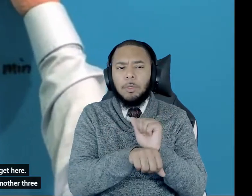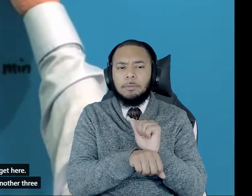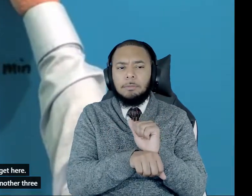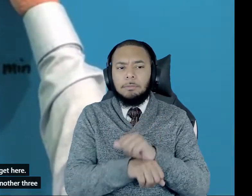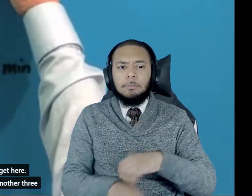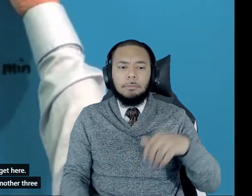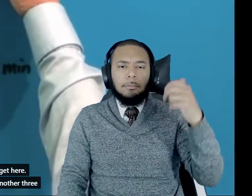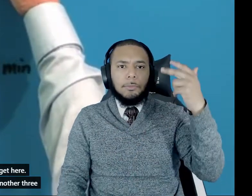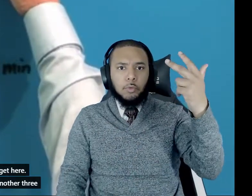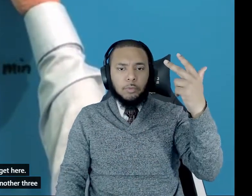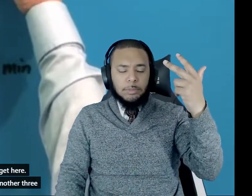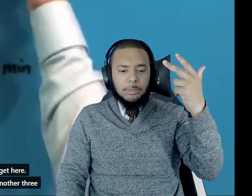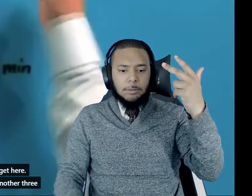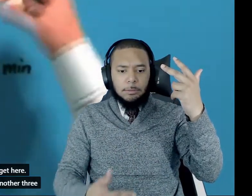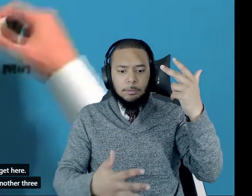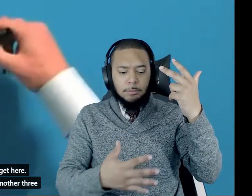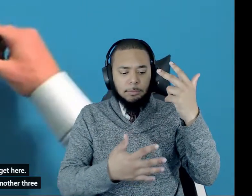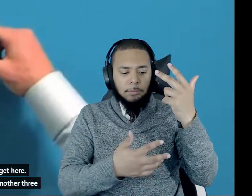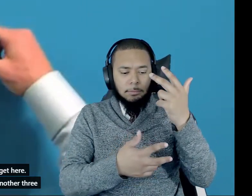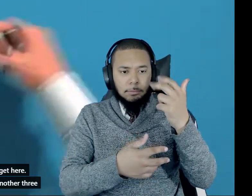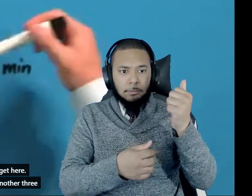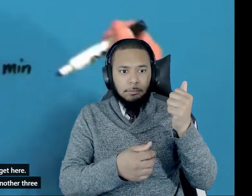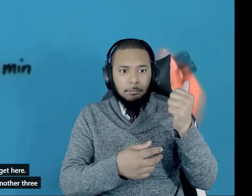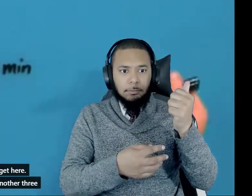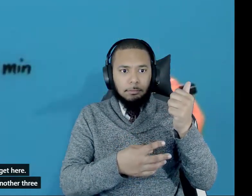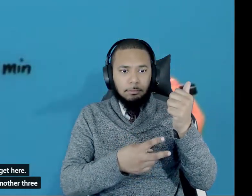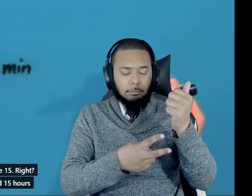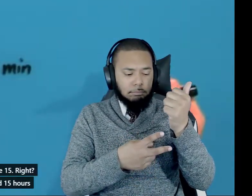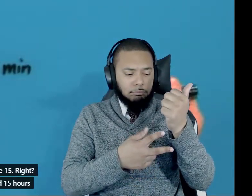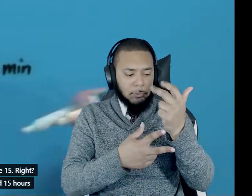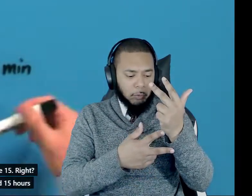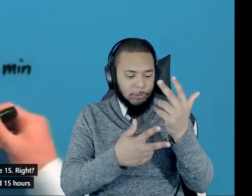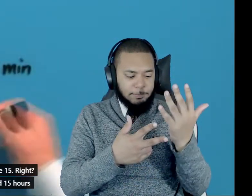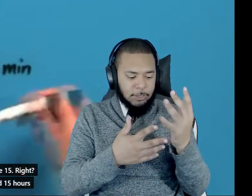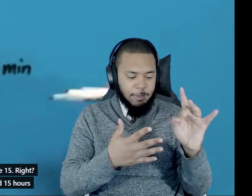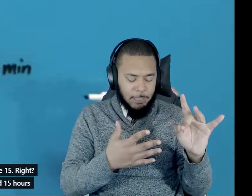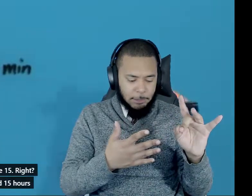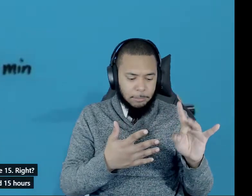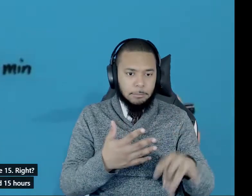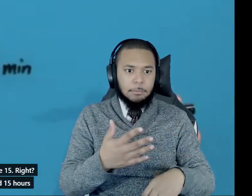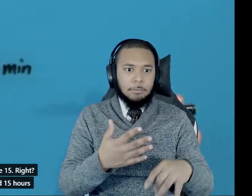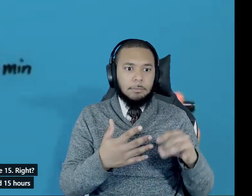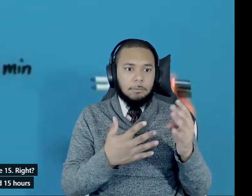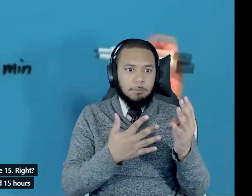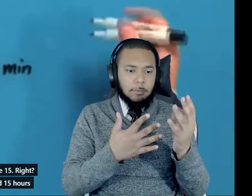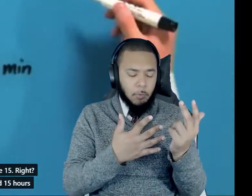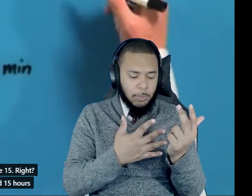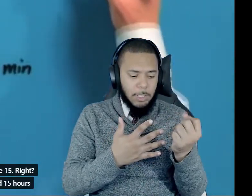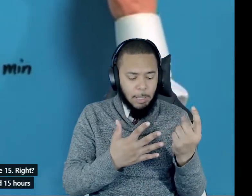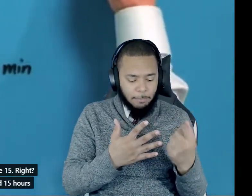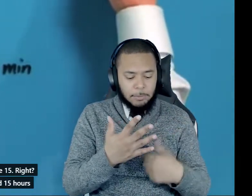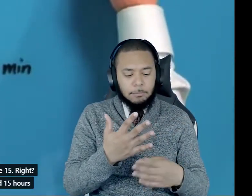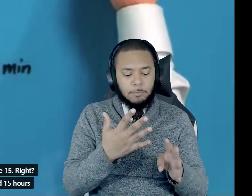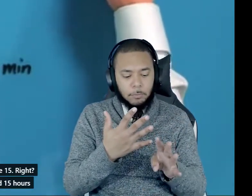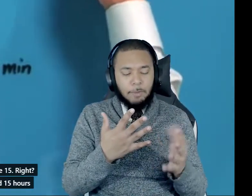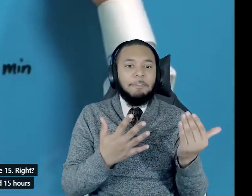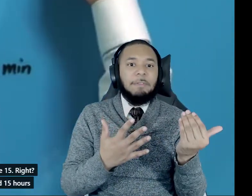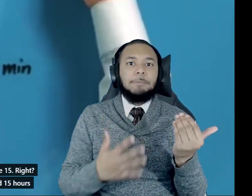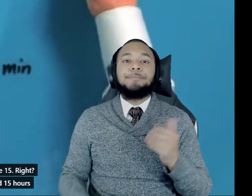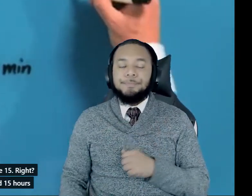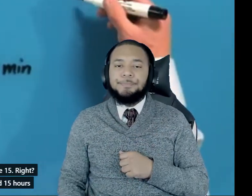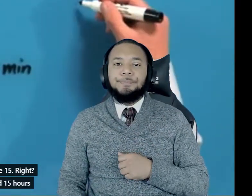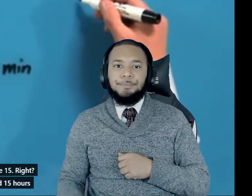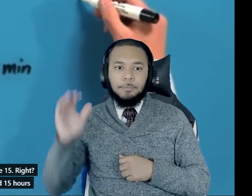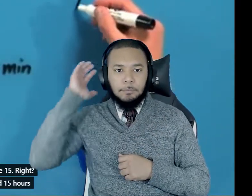3 and 5 make 8. Another 3 make 11, and another 4 make 15. All right, so in